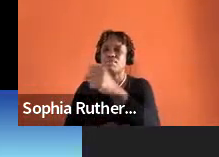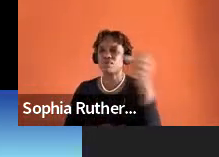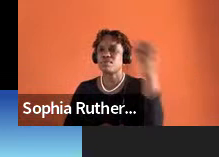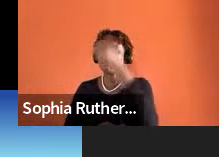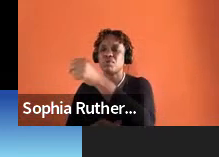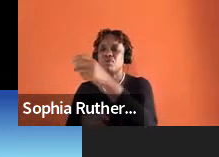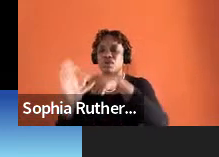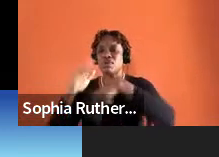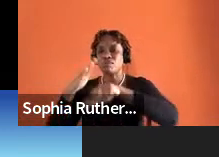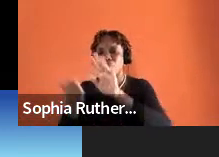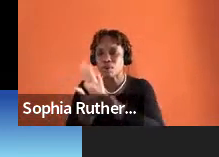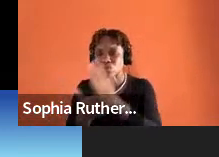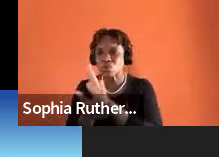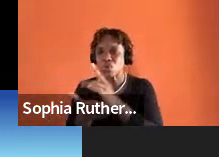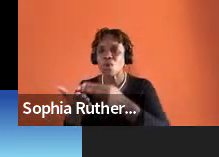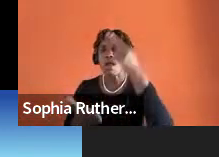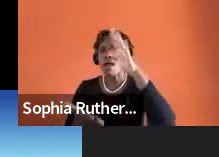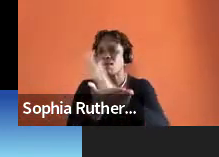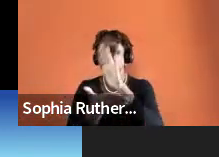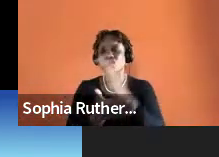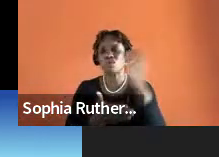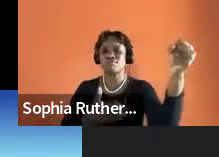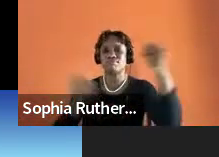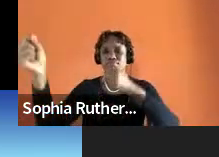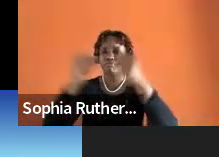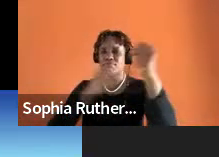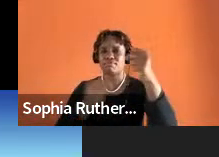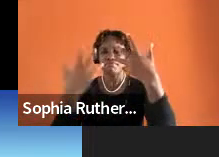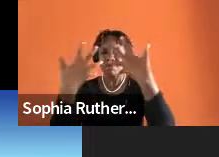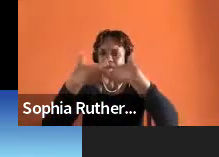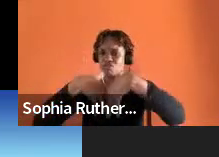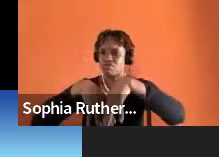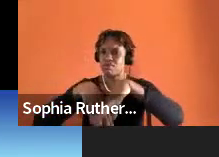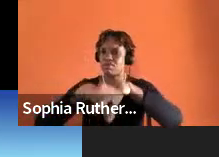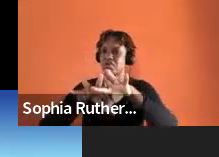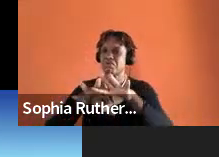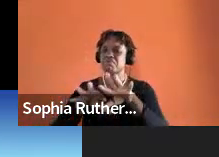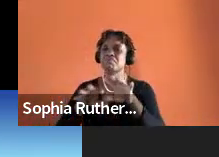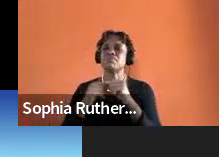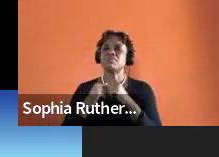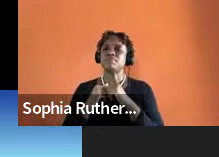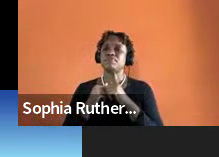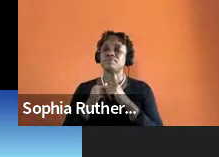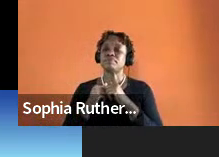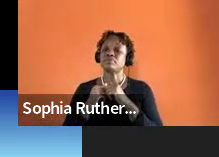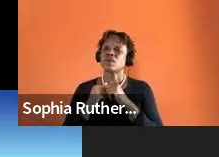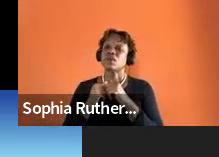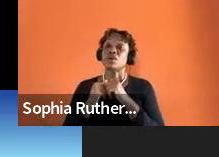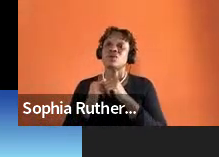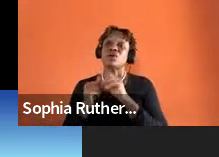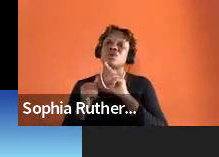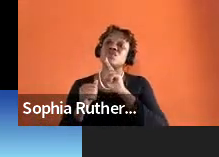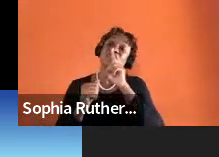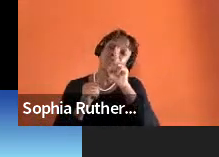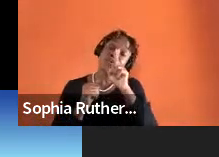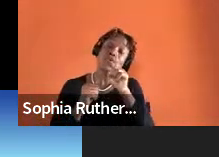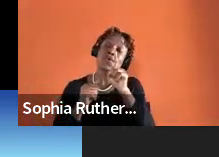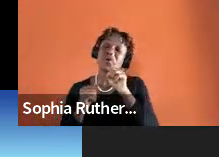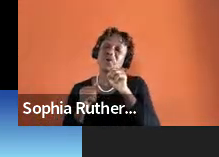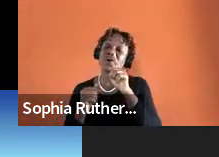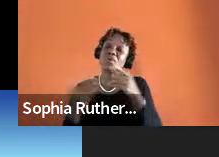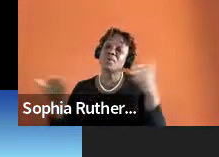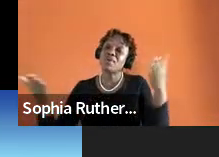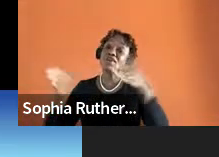schools. And that revealed a number of weaknesses. So although as a country, we are of the view